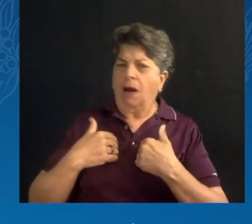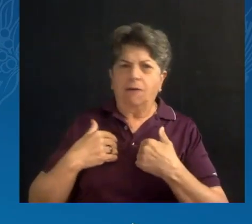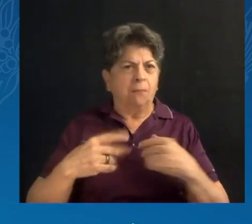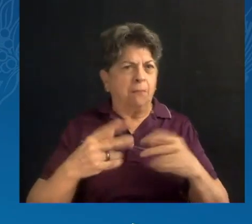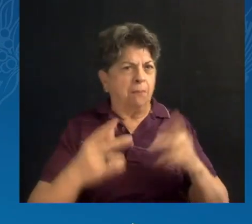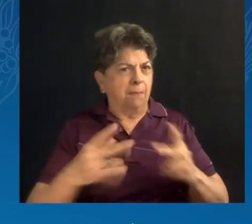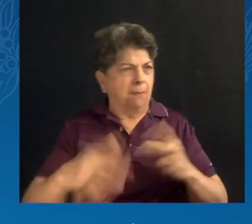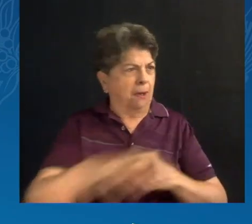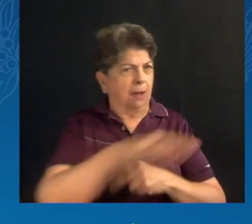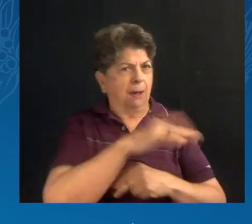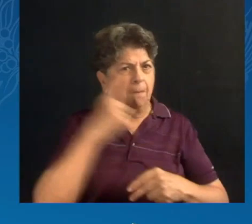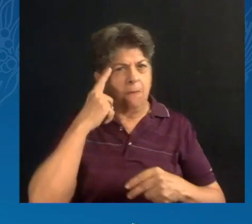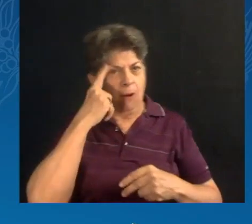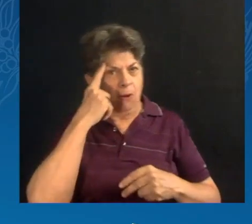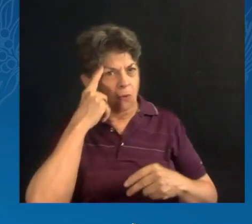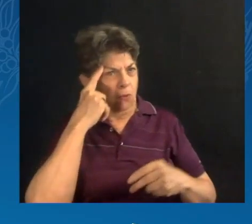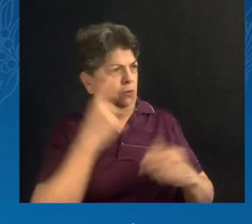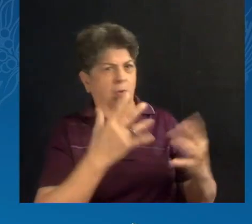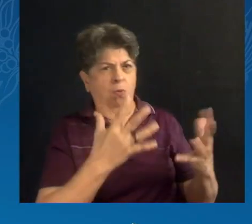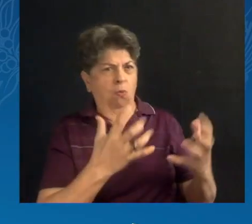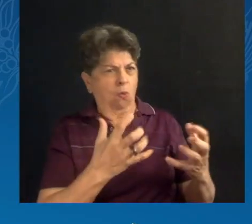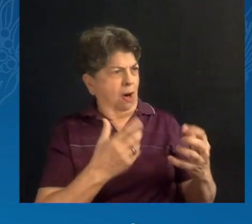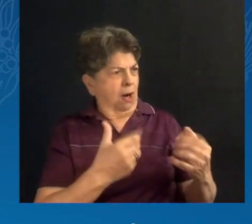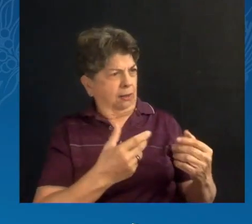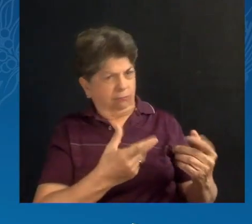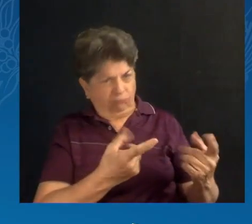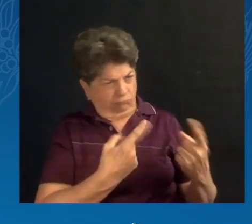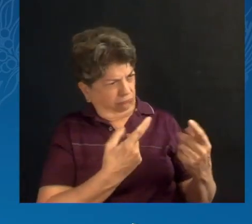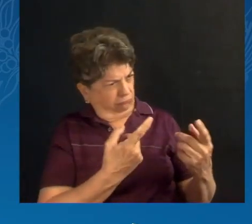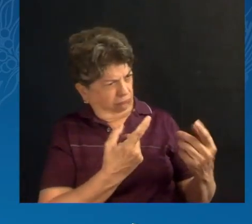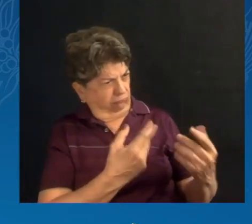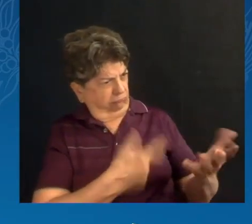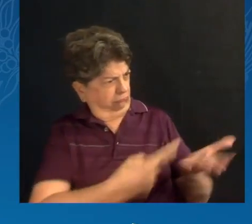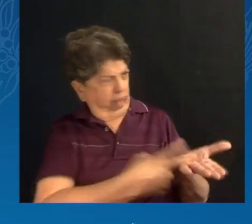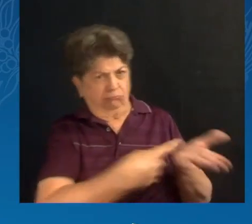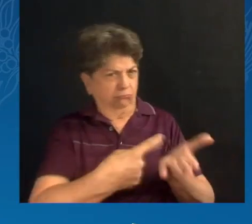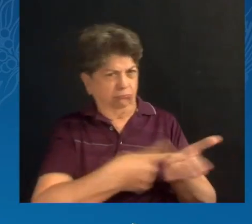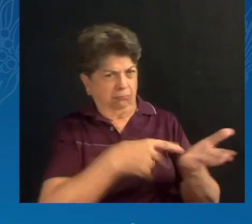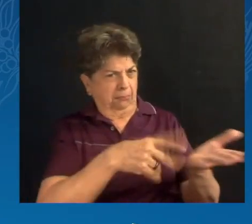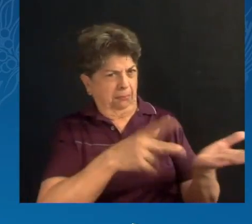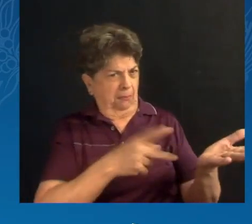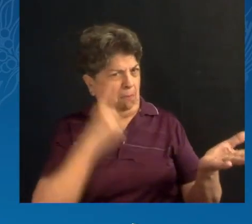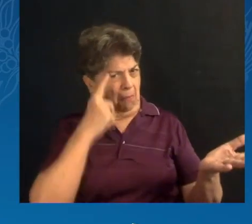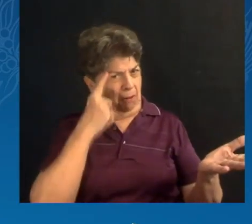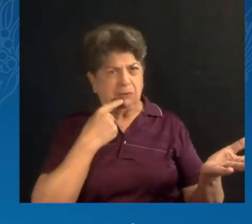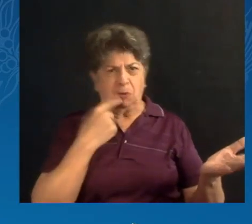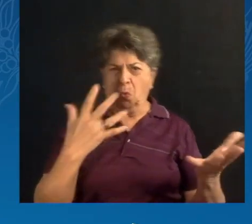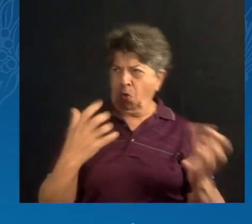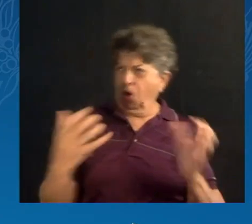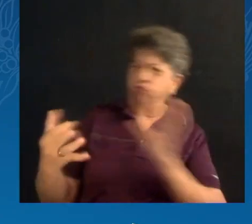only our strategic third neighbor, but also the guiding North Star on our democratic journey.